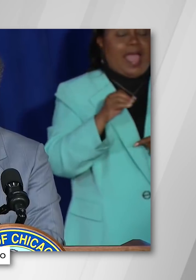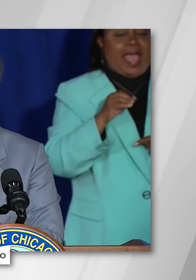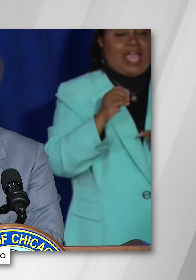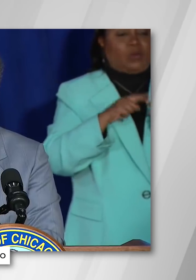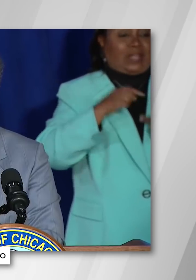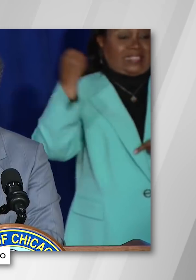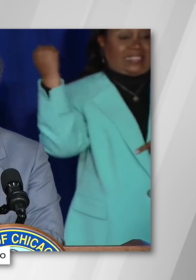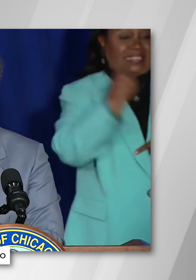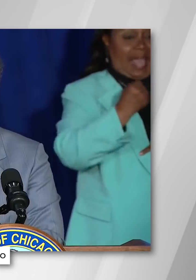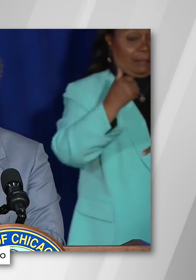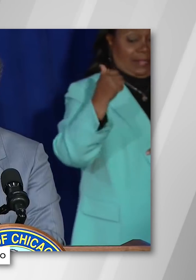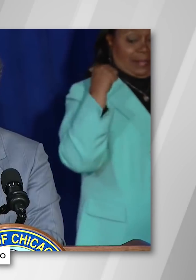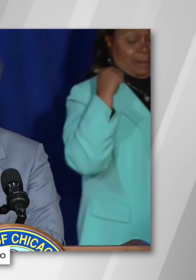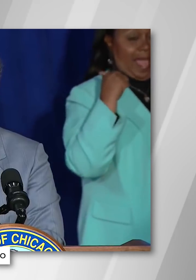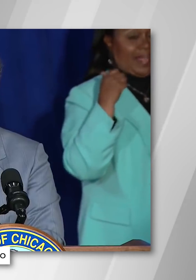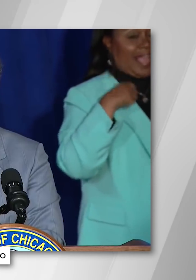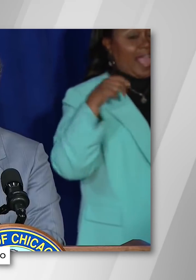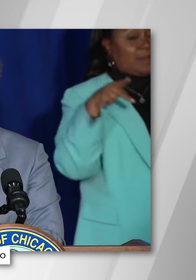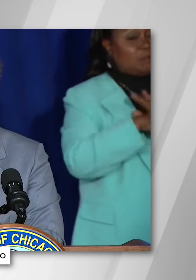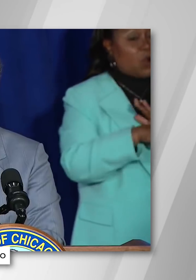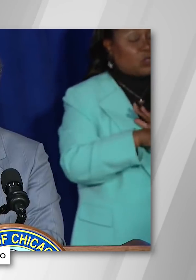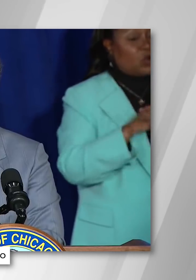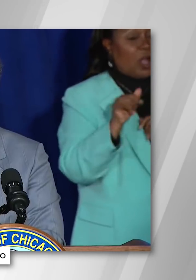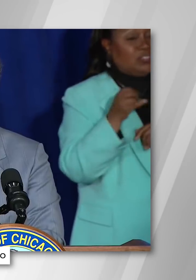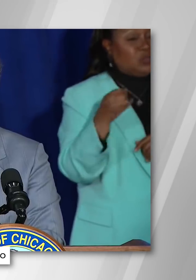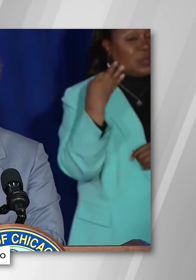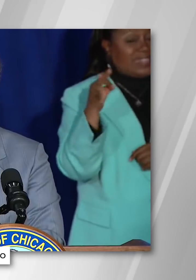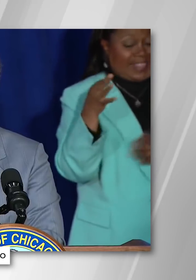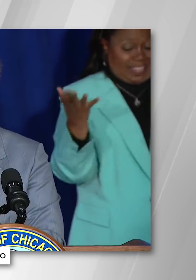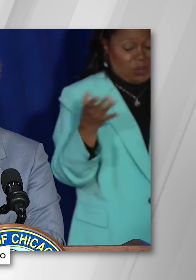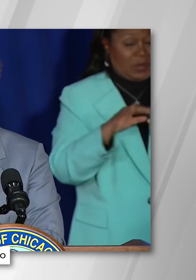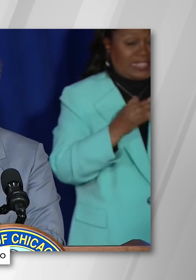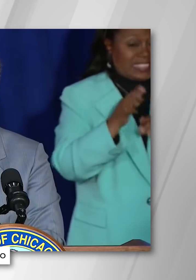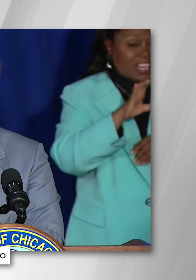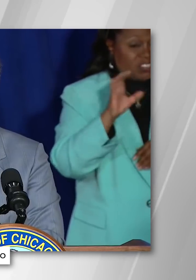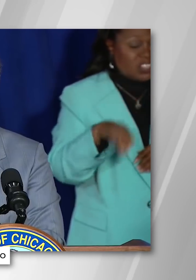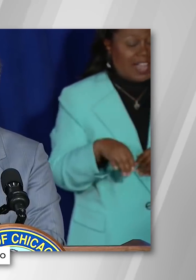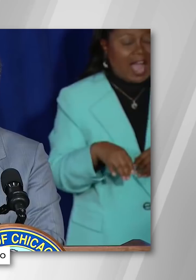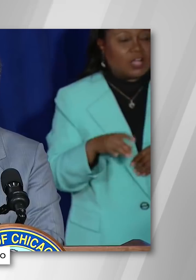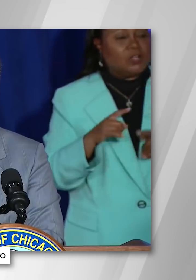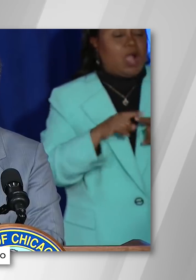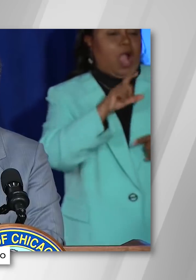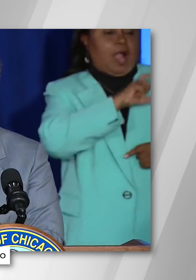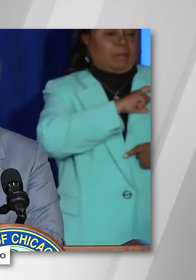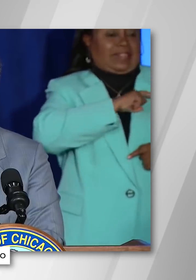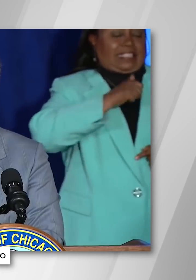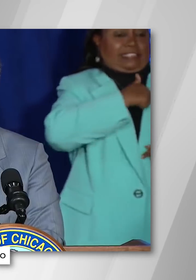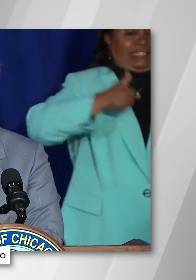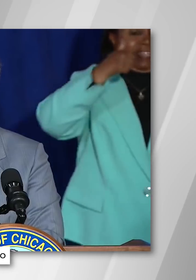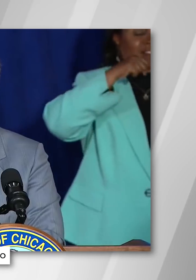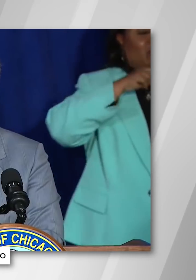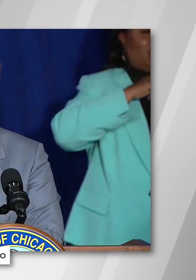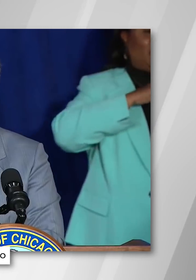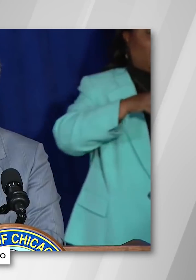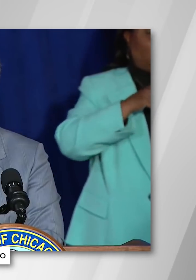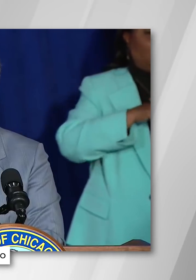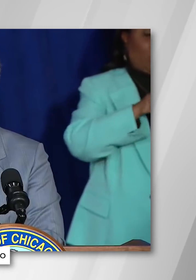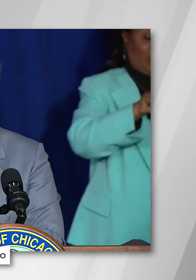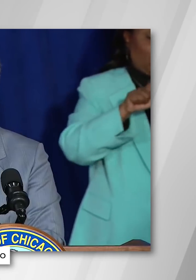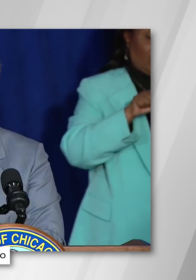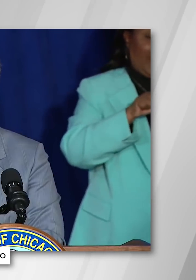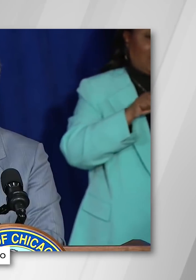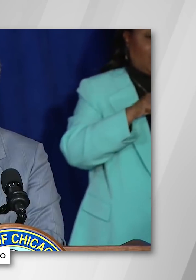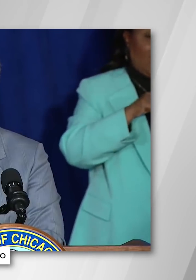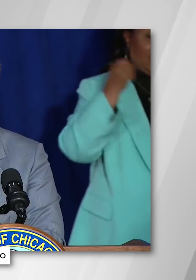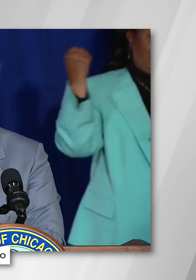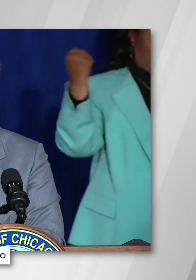was stabbed in the back and murdered on Juneteenth here in the city of Chicago. Our police chief referred to the location